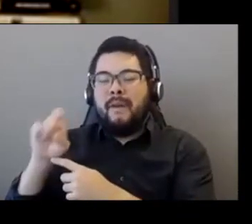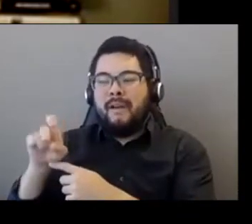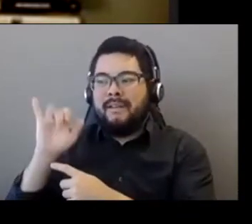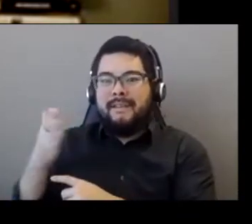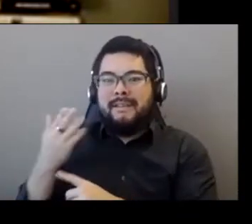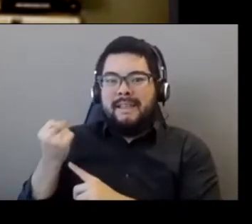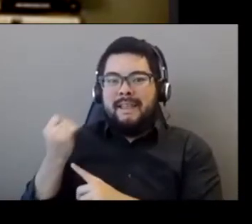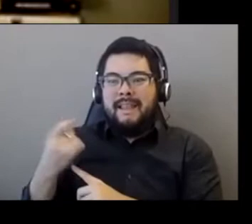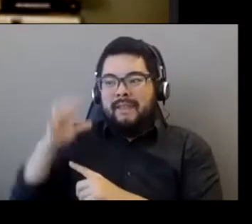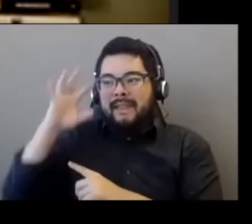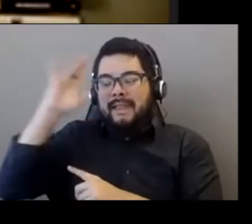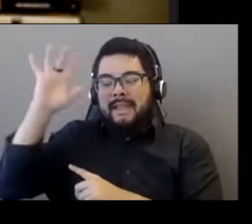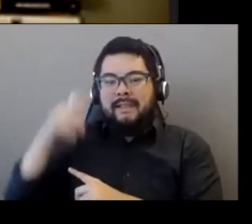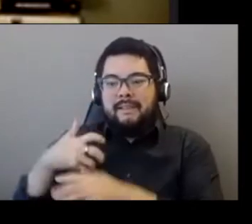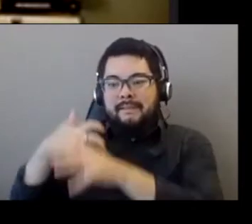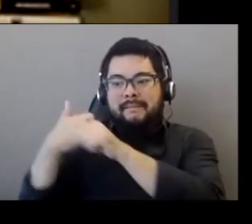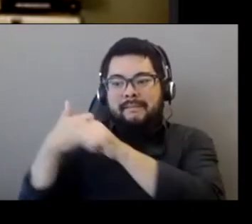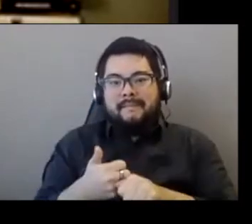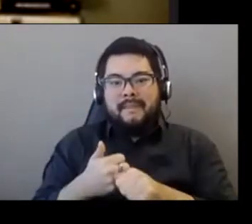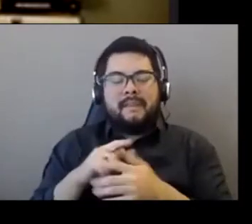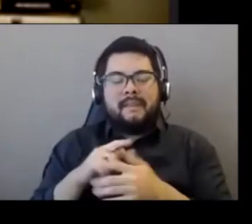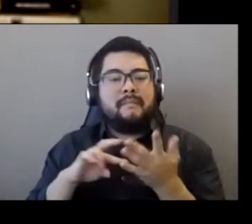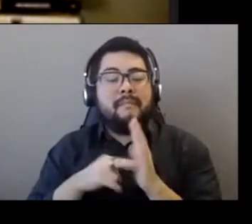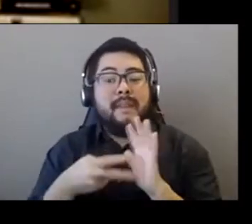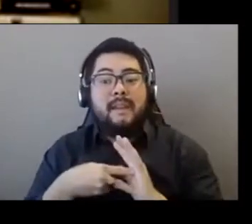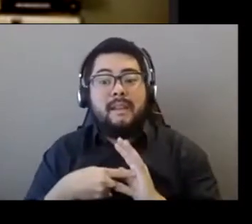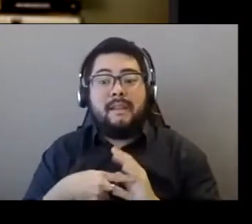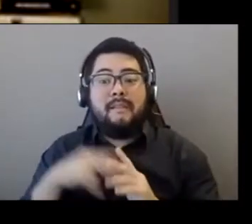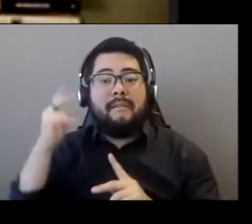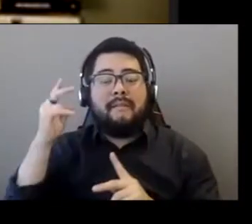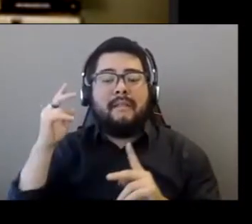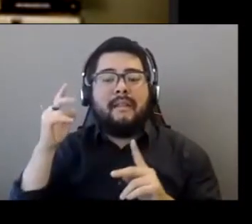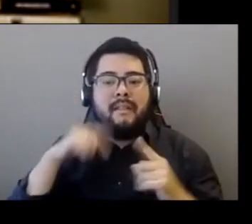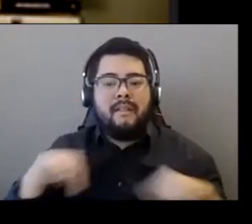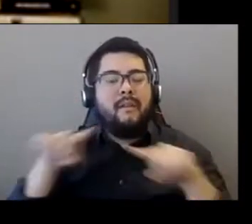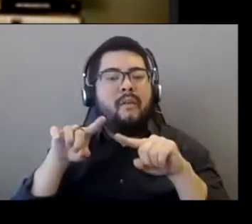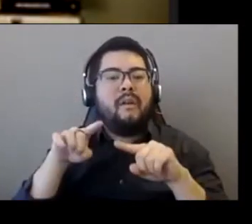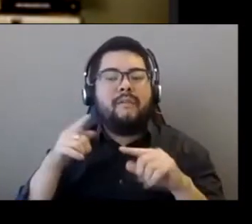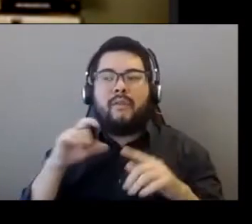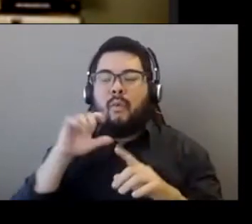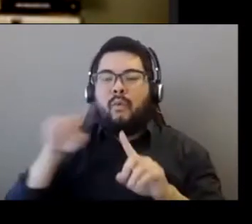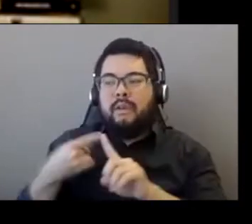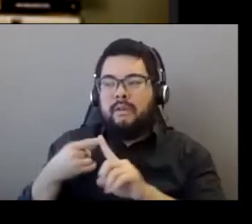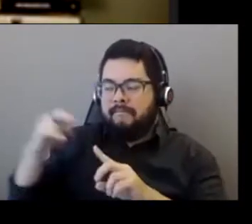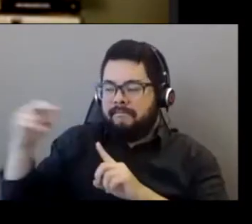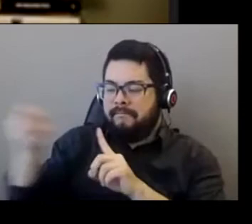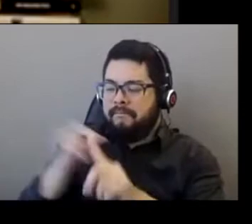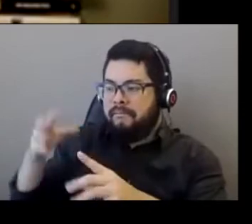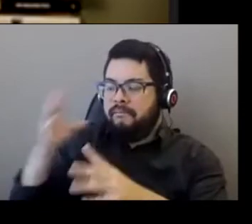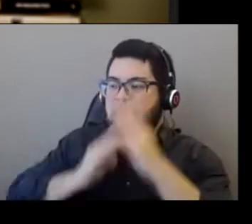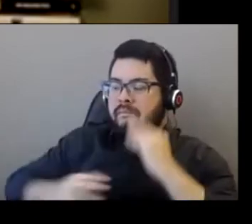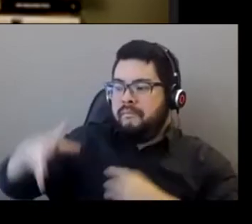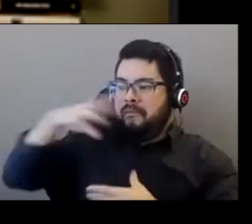says philosophers have only interpreted the world. The point is to now is to change it. Well, I actually think Marx was not saying